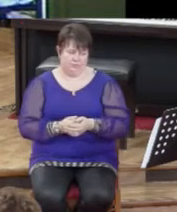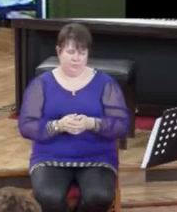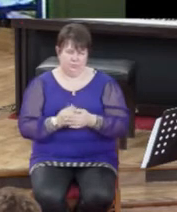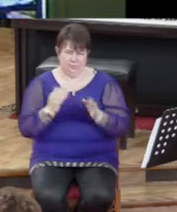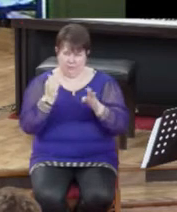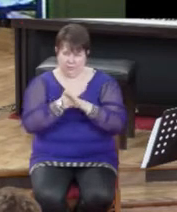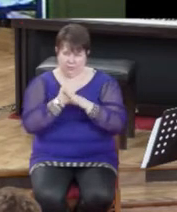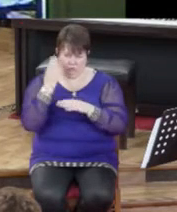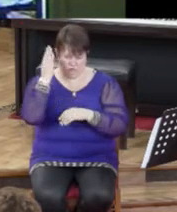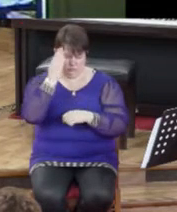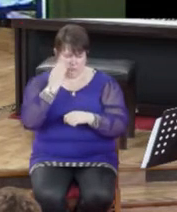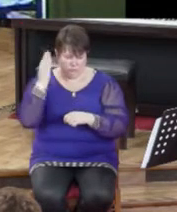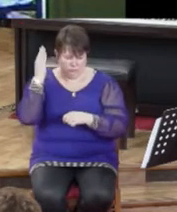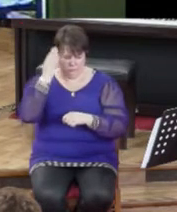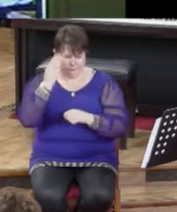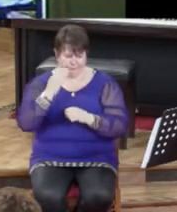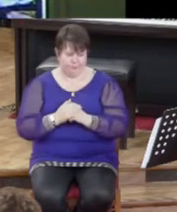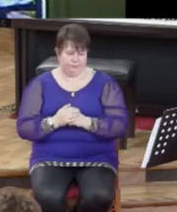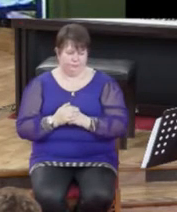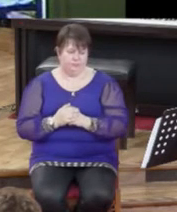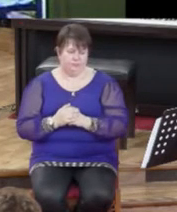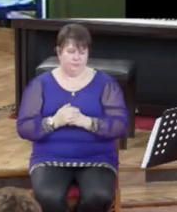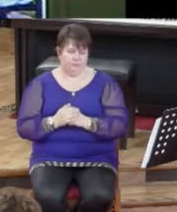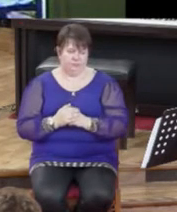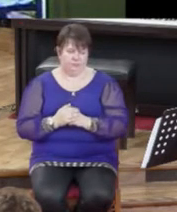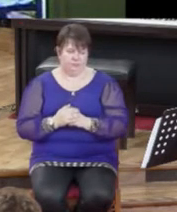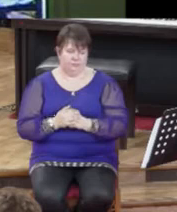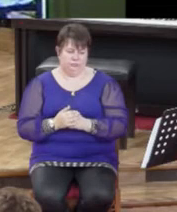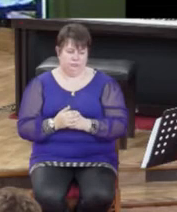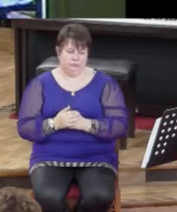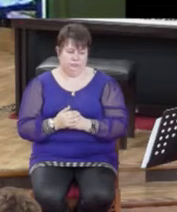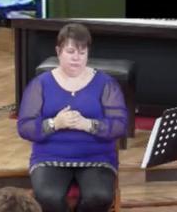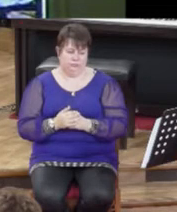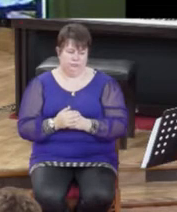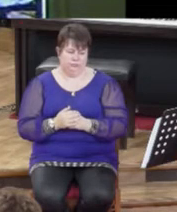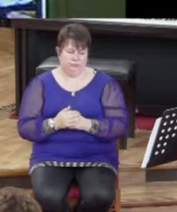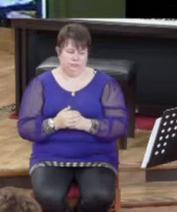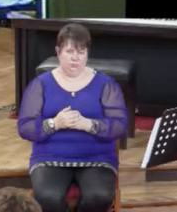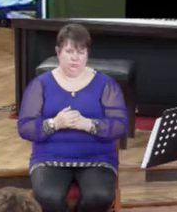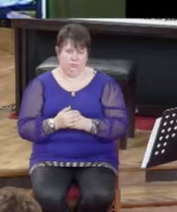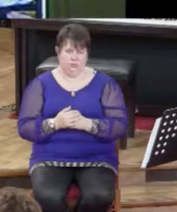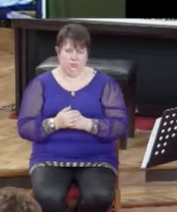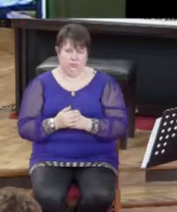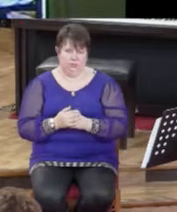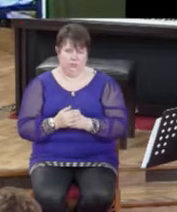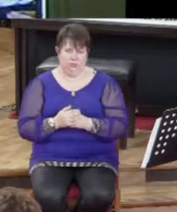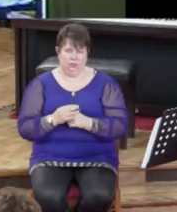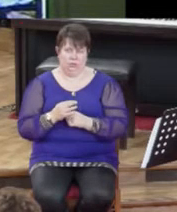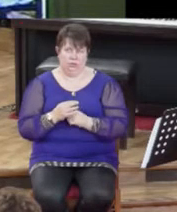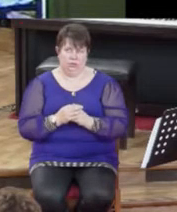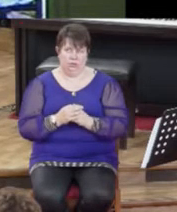the hidden dreams, and the unfulfilled potential.